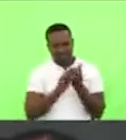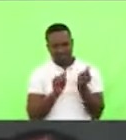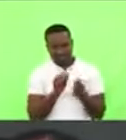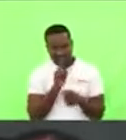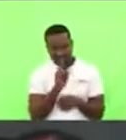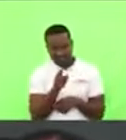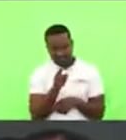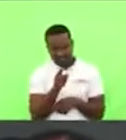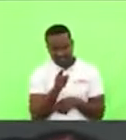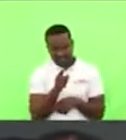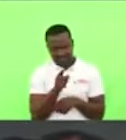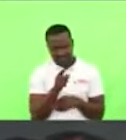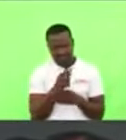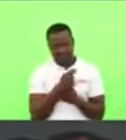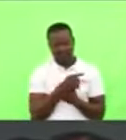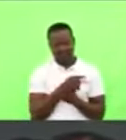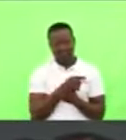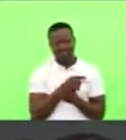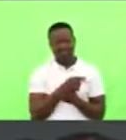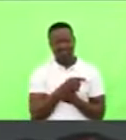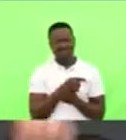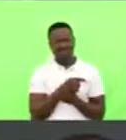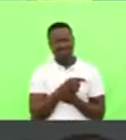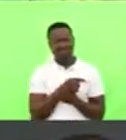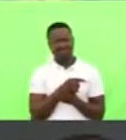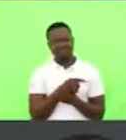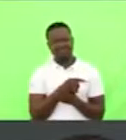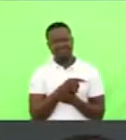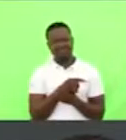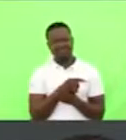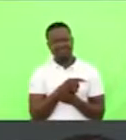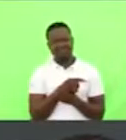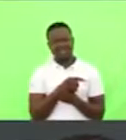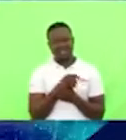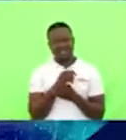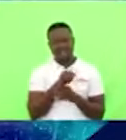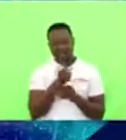it? Any skeptic will say, how true is it?